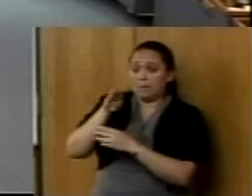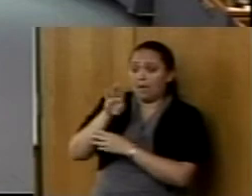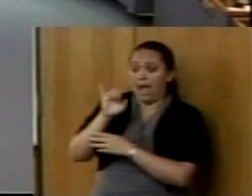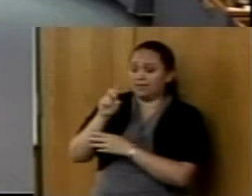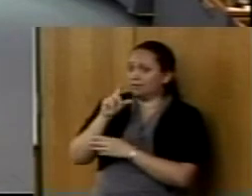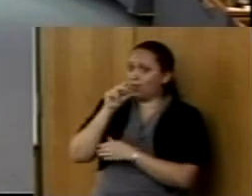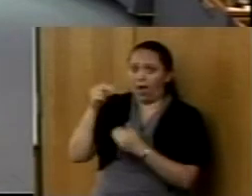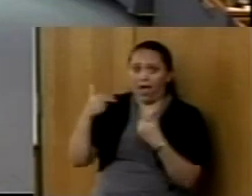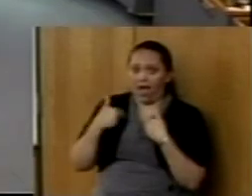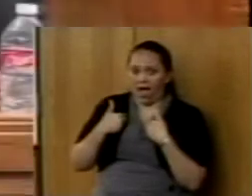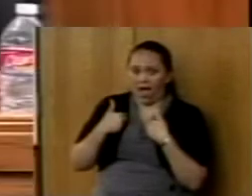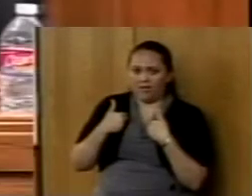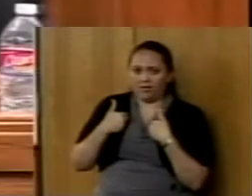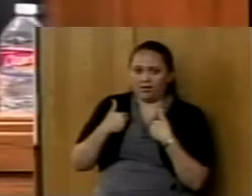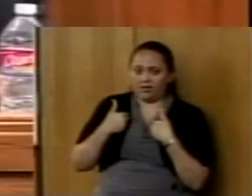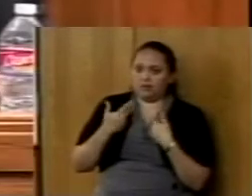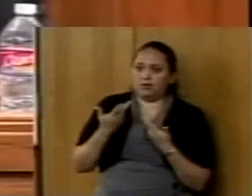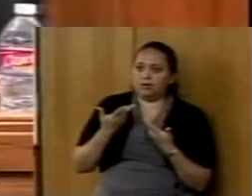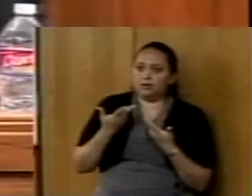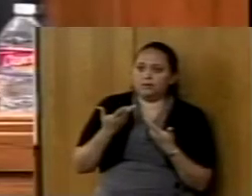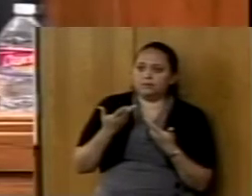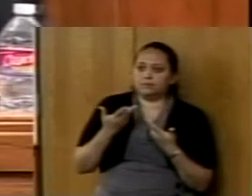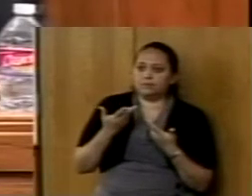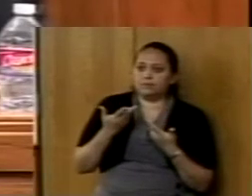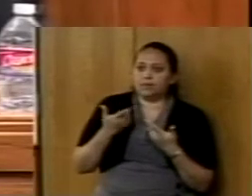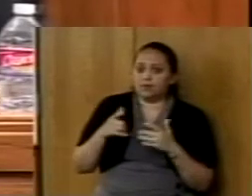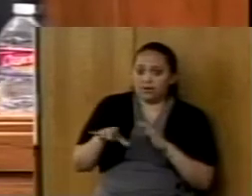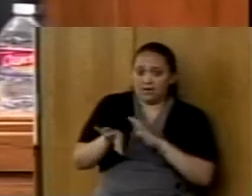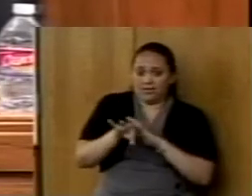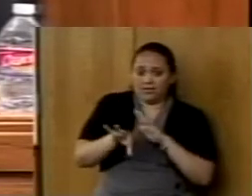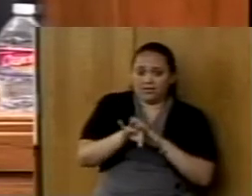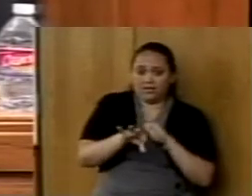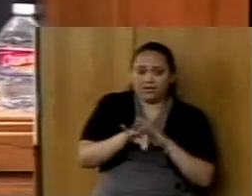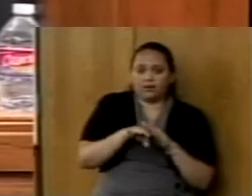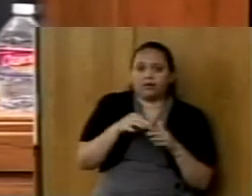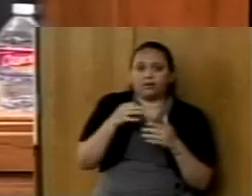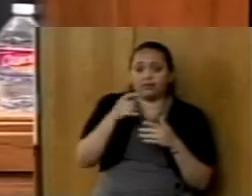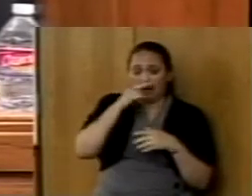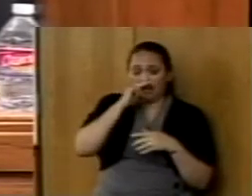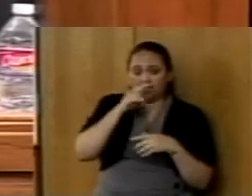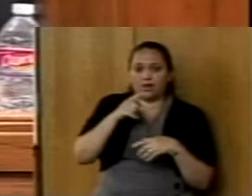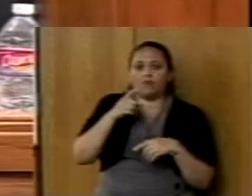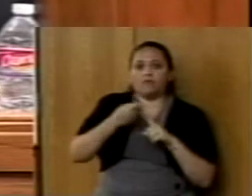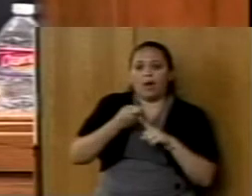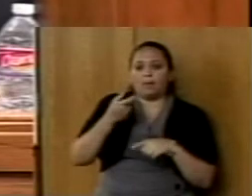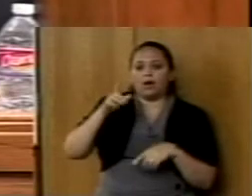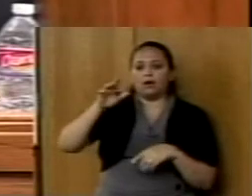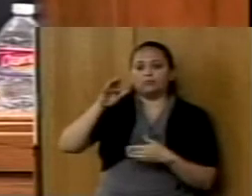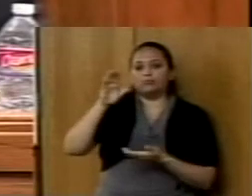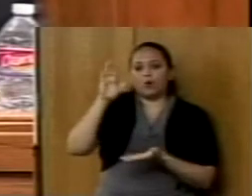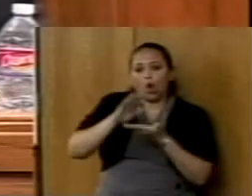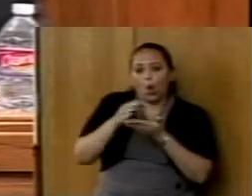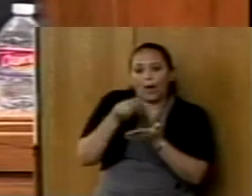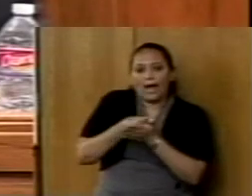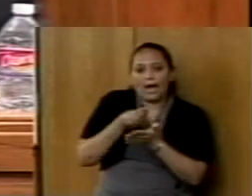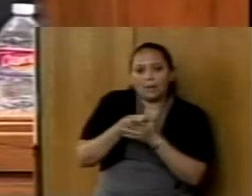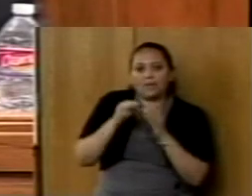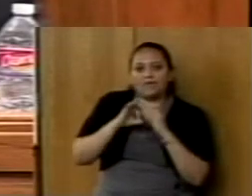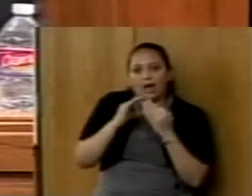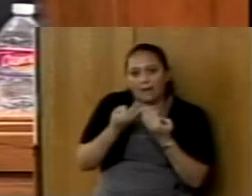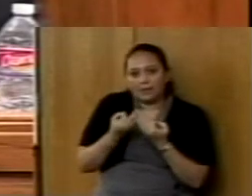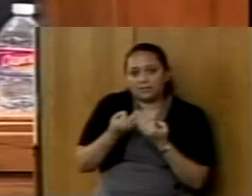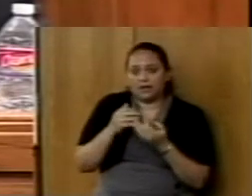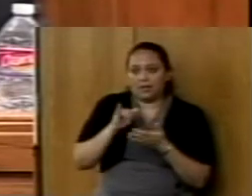And the neighborhood they're selecting are some of the kids that are from the low-income families, and that's where we need this kind